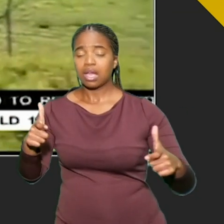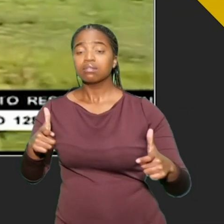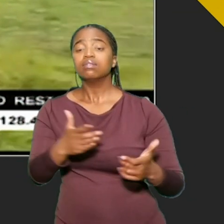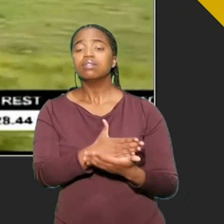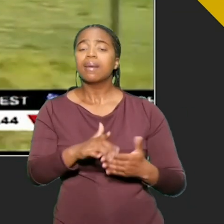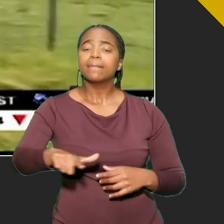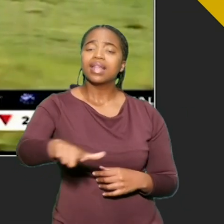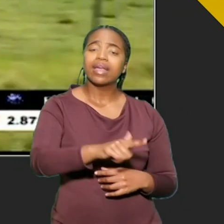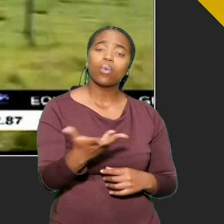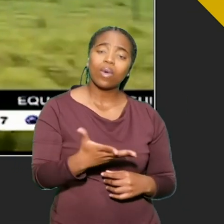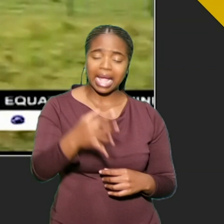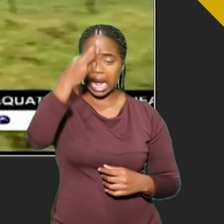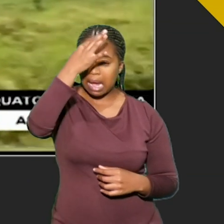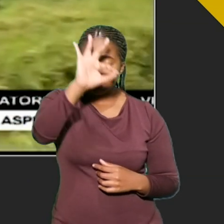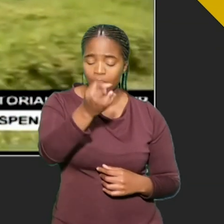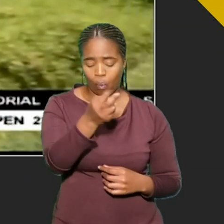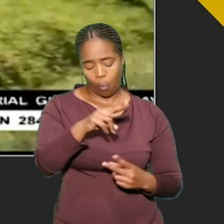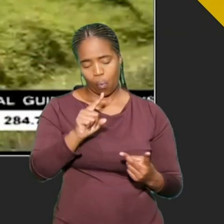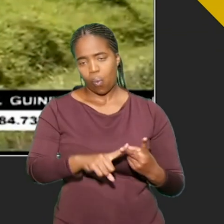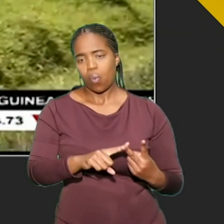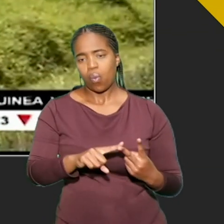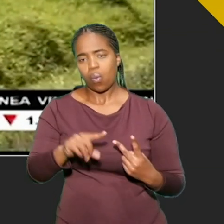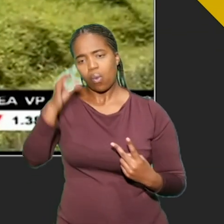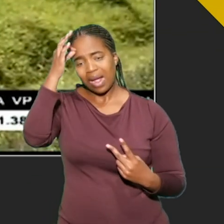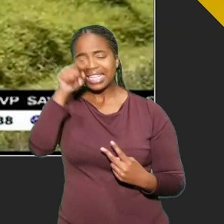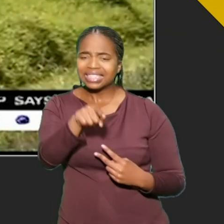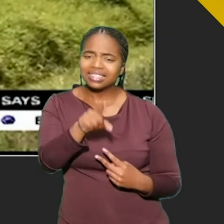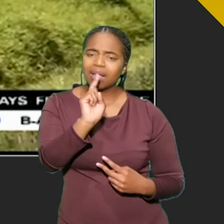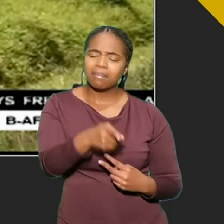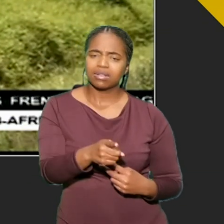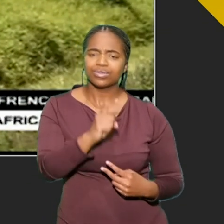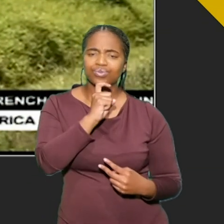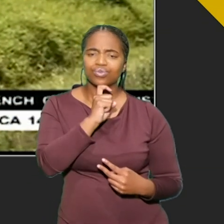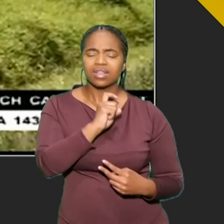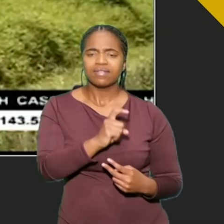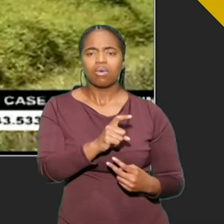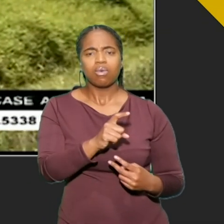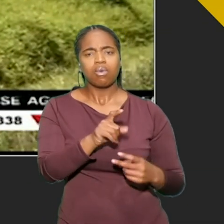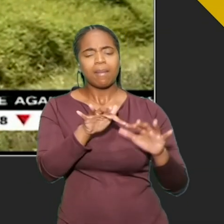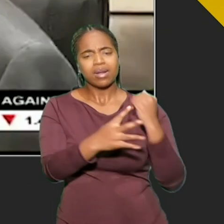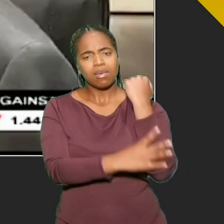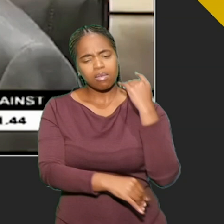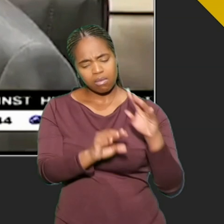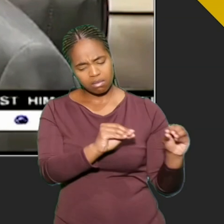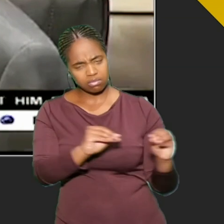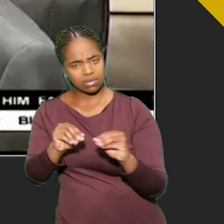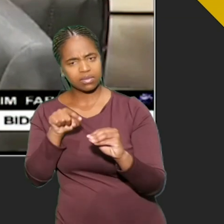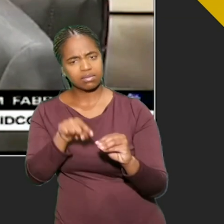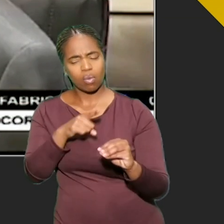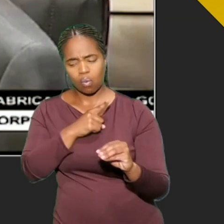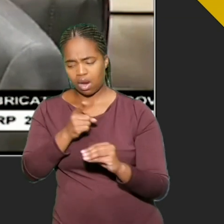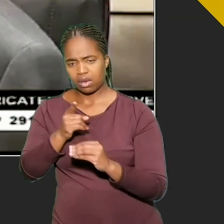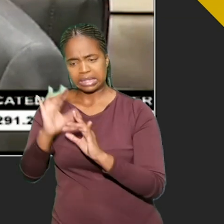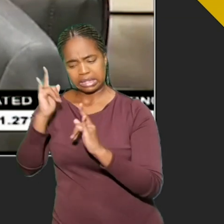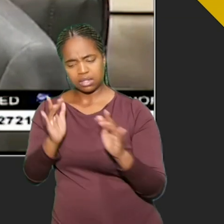state-owned entities that should be used to bring poor people closer to job opportunities. Our entities